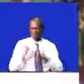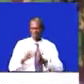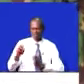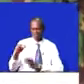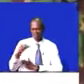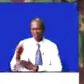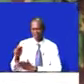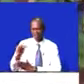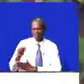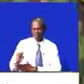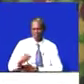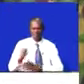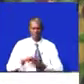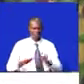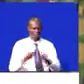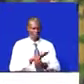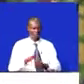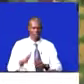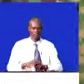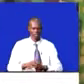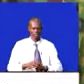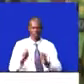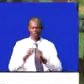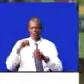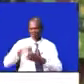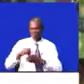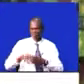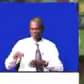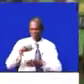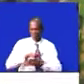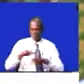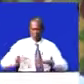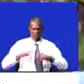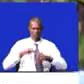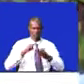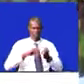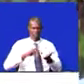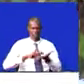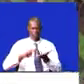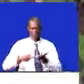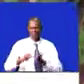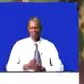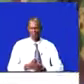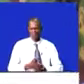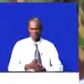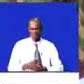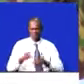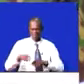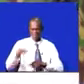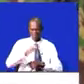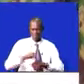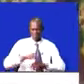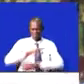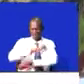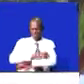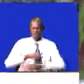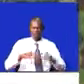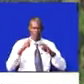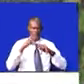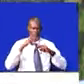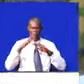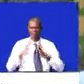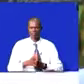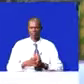MGAS filling station within the residential area here in Migori. Around these are school, these are hotel,